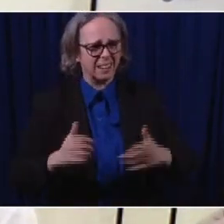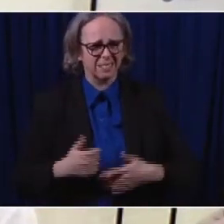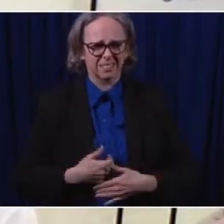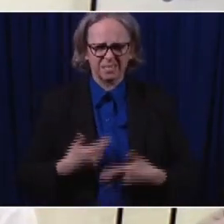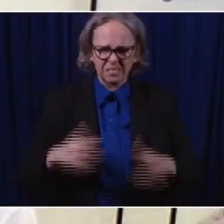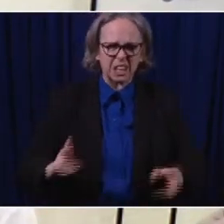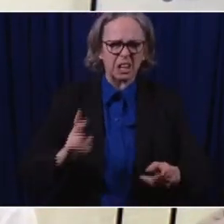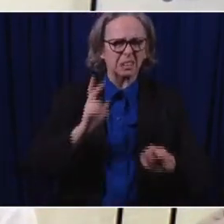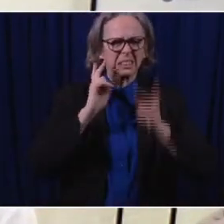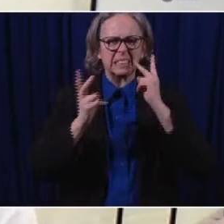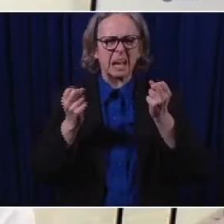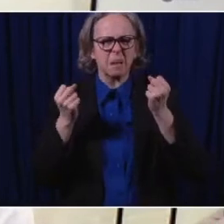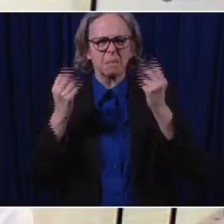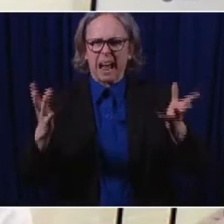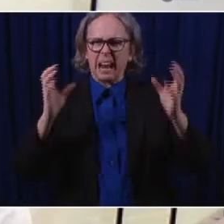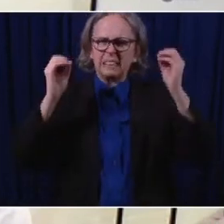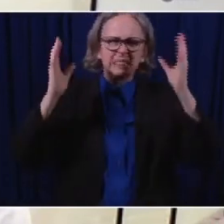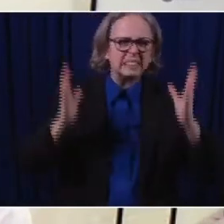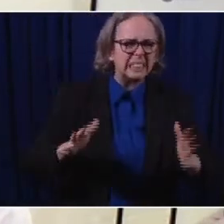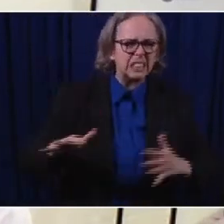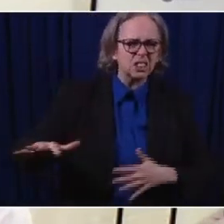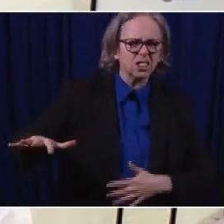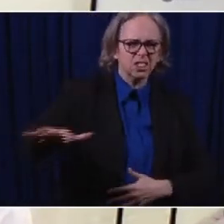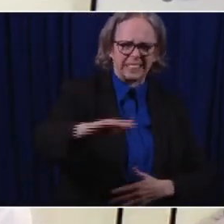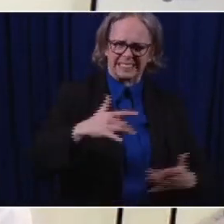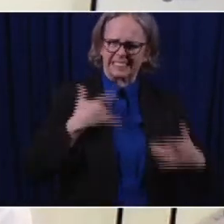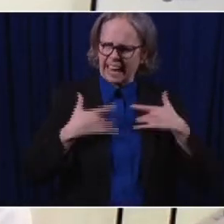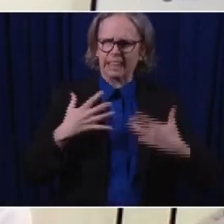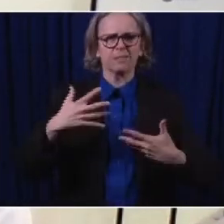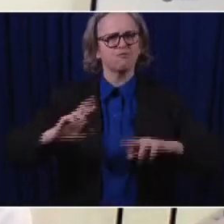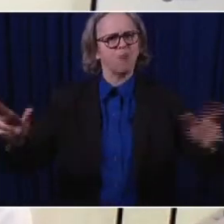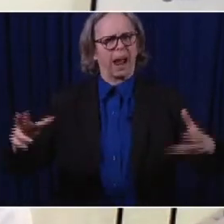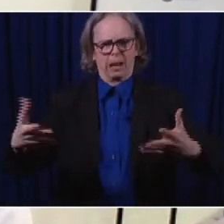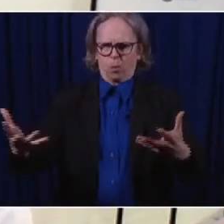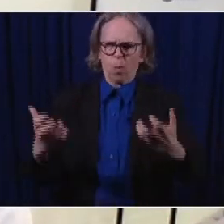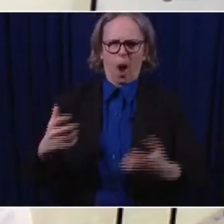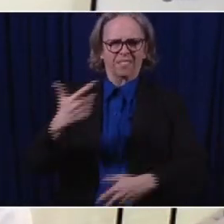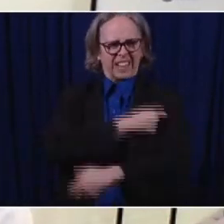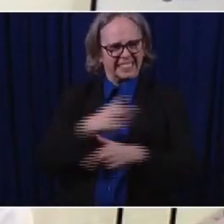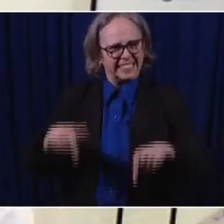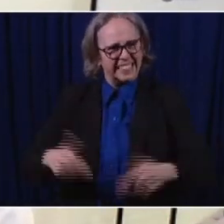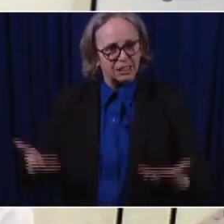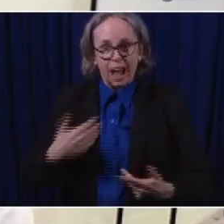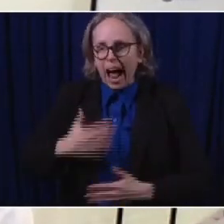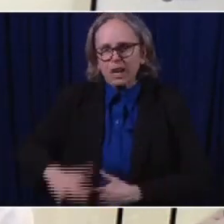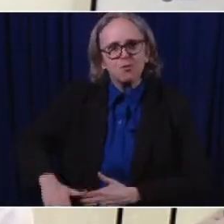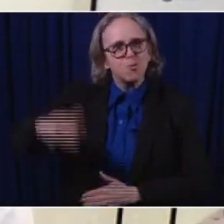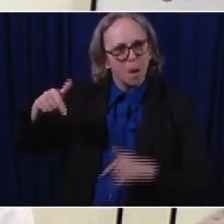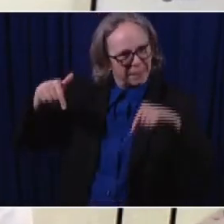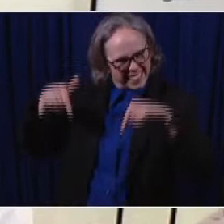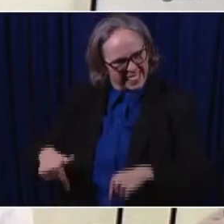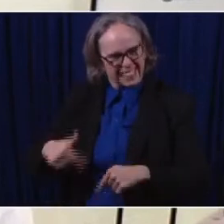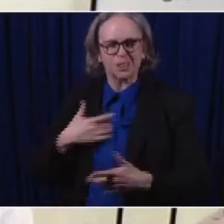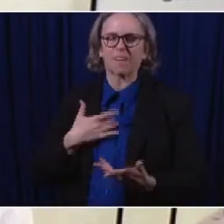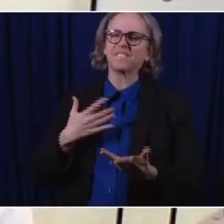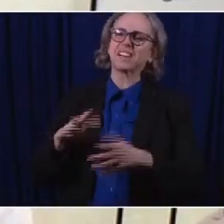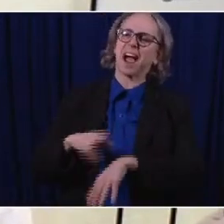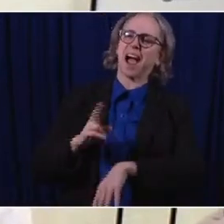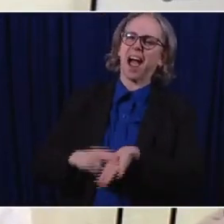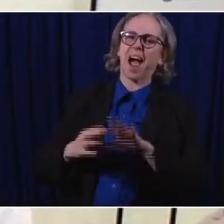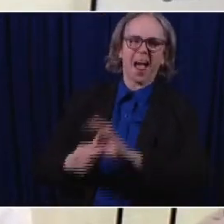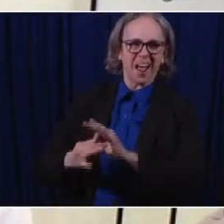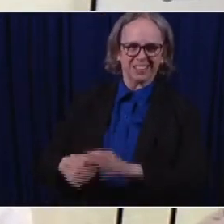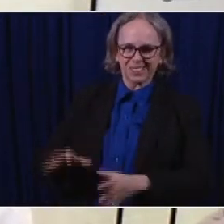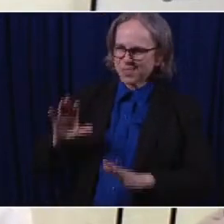grew up and actually currently still live in. Well, that's great. You're back home then, huh? That's great. I am. Thank you. So